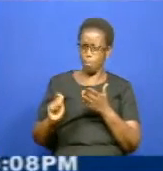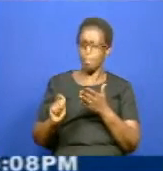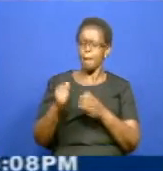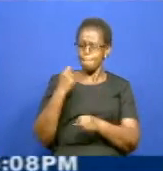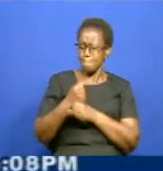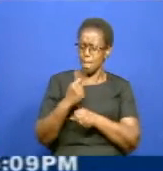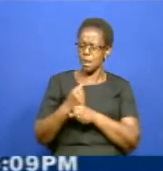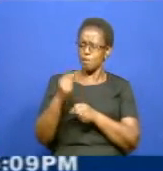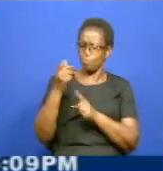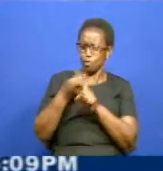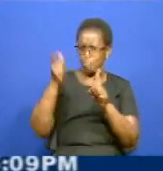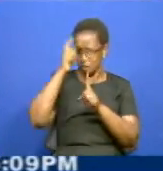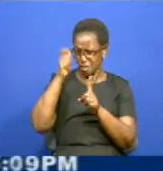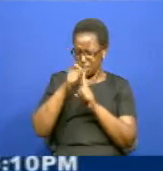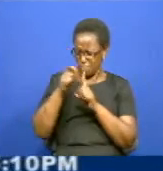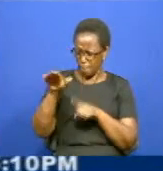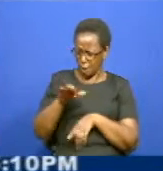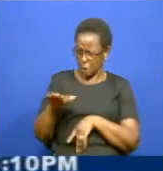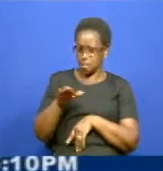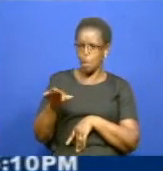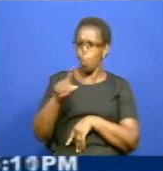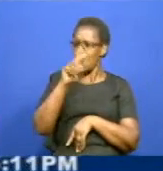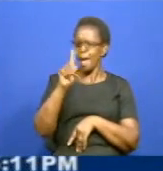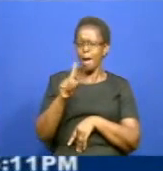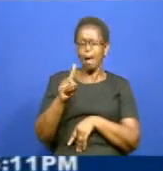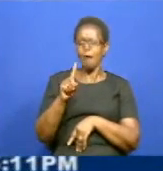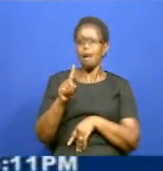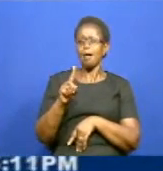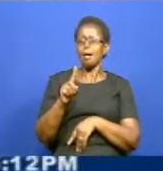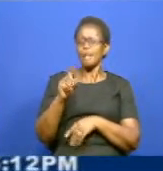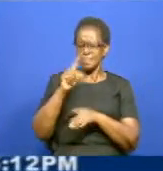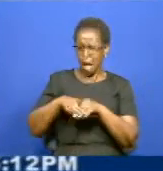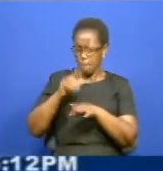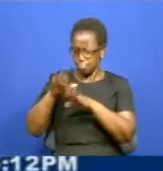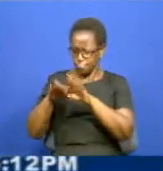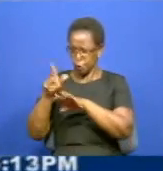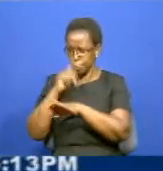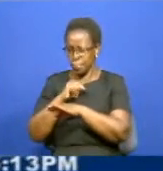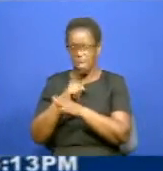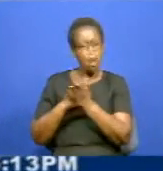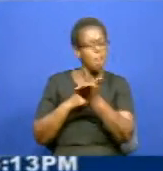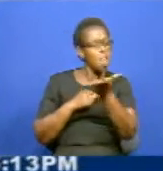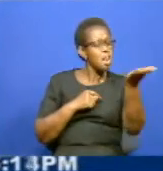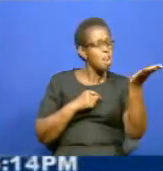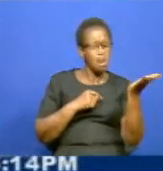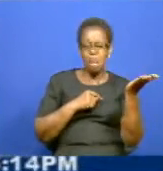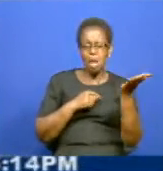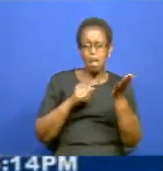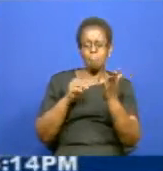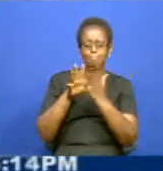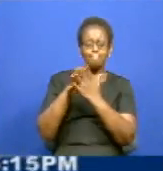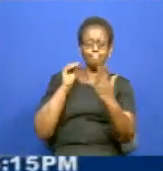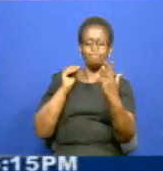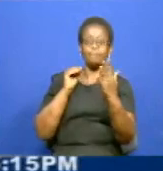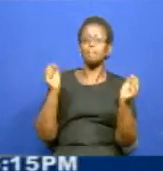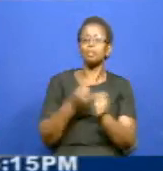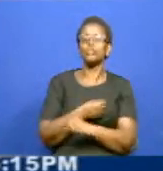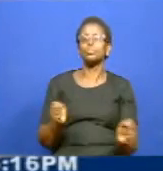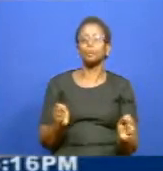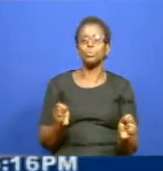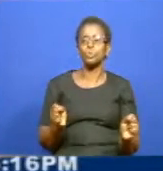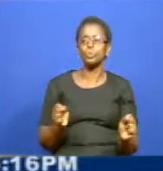that are difficult to imitate, so that they are easily identifiable, not identified for people to run away from them,